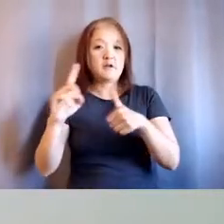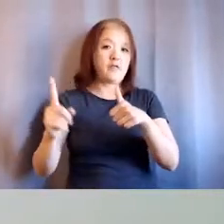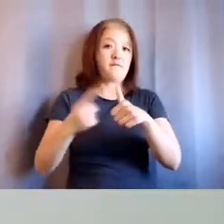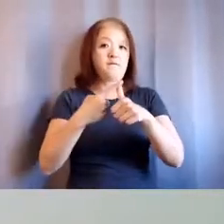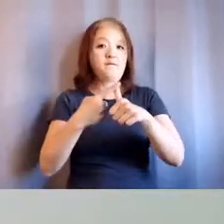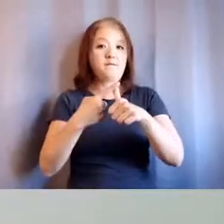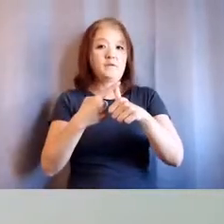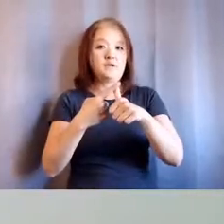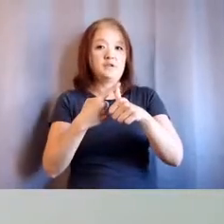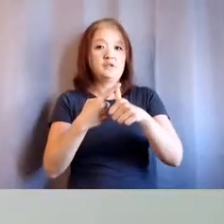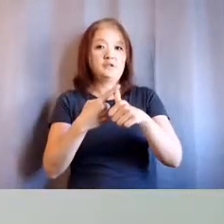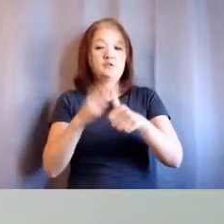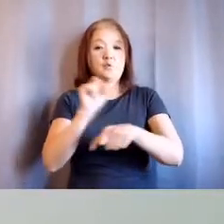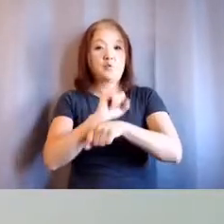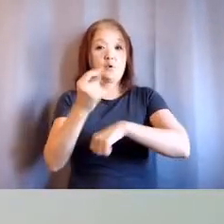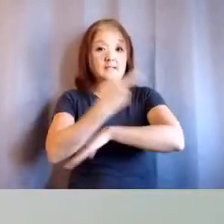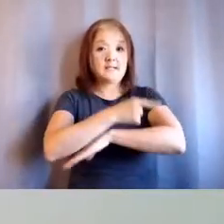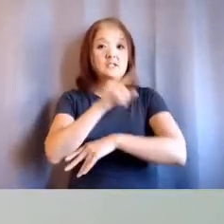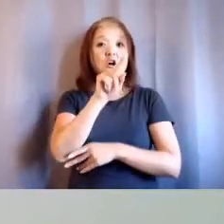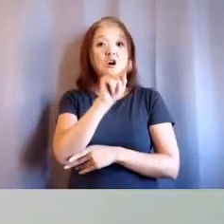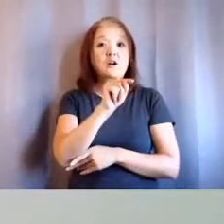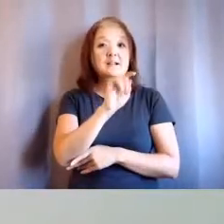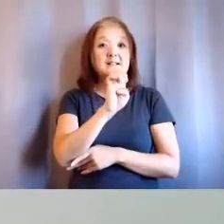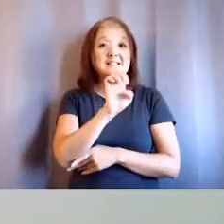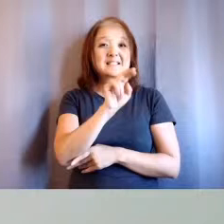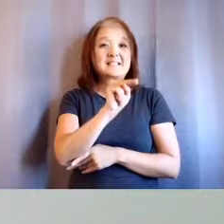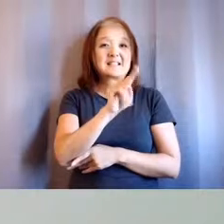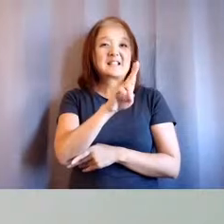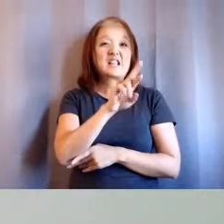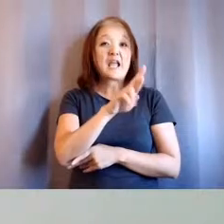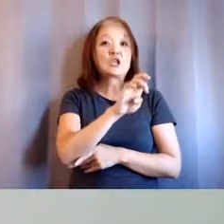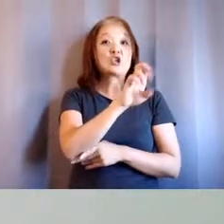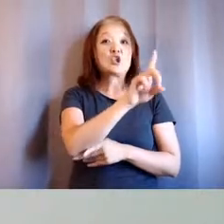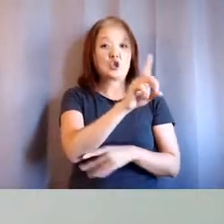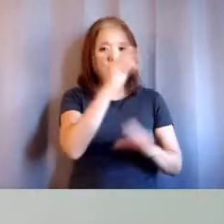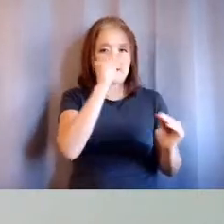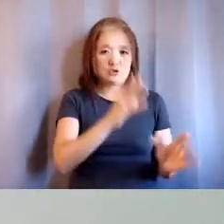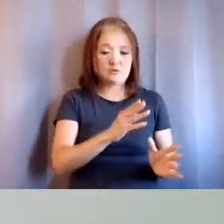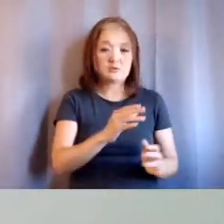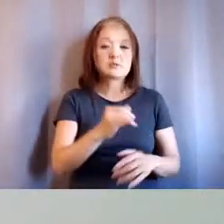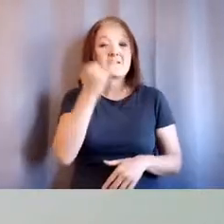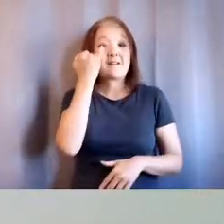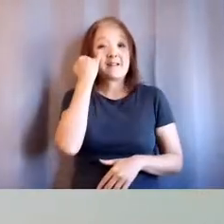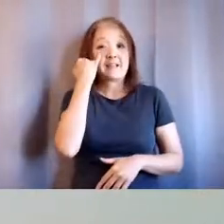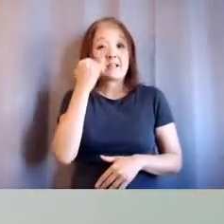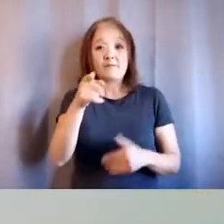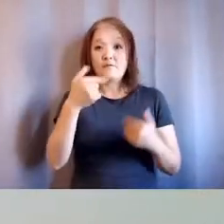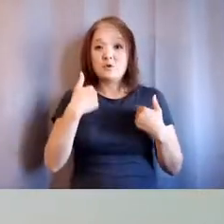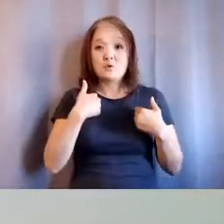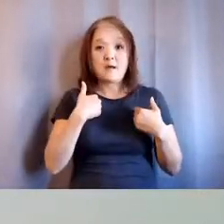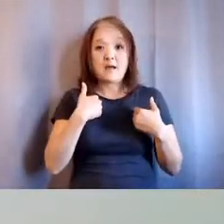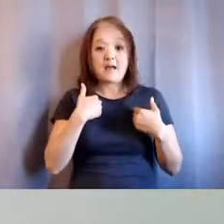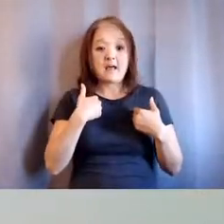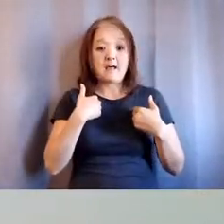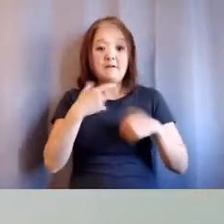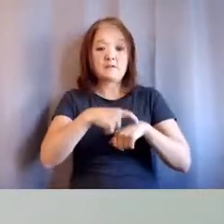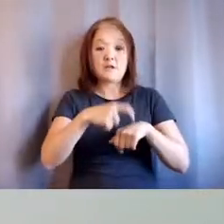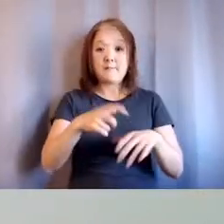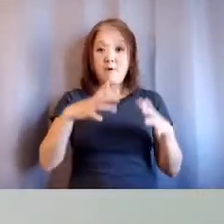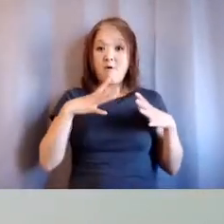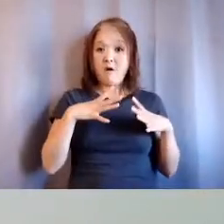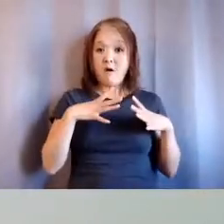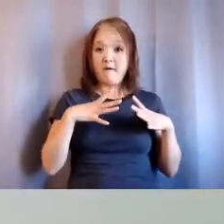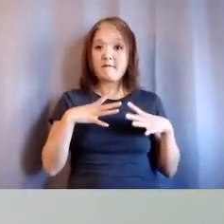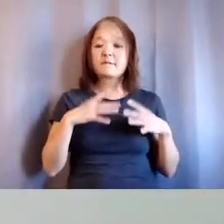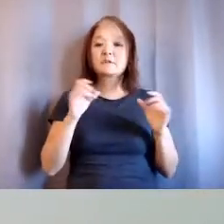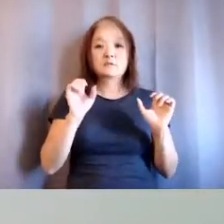the school year are tenured teachers. So if you have leave in your leave bank, you could